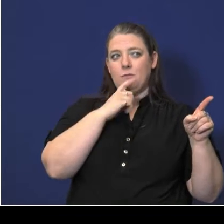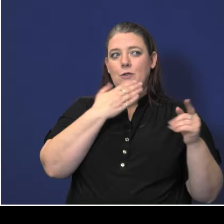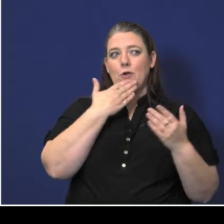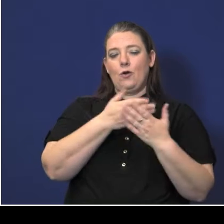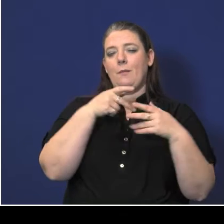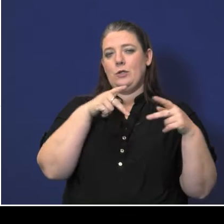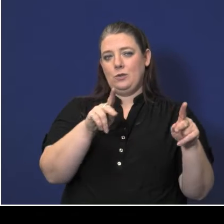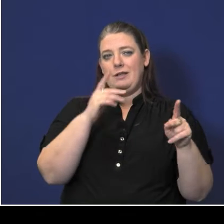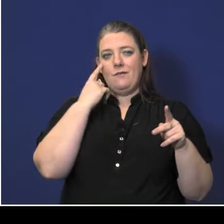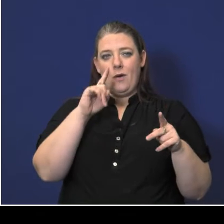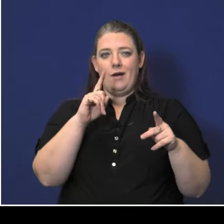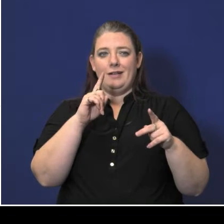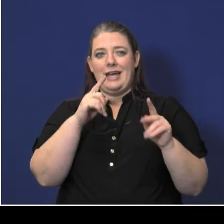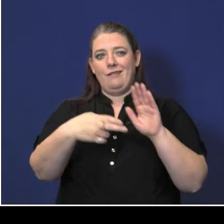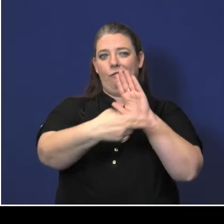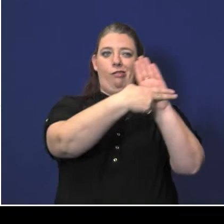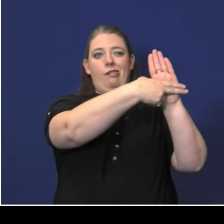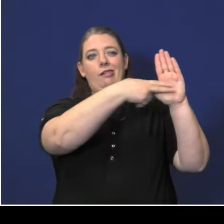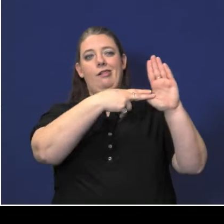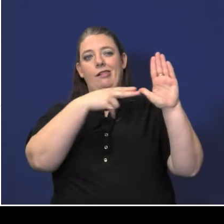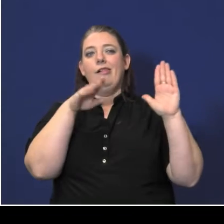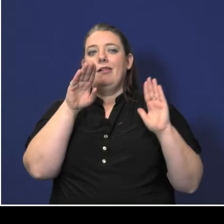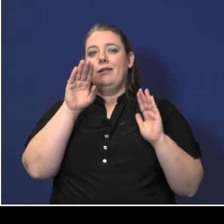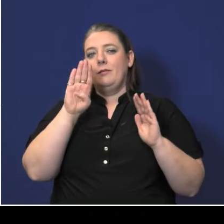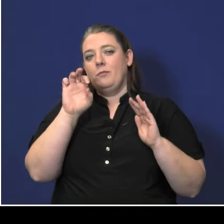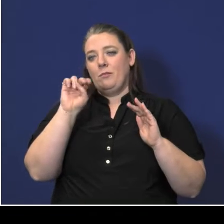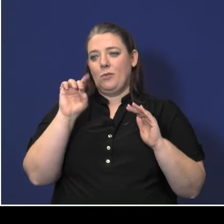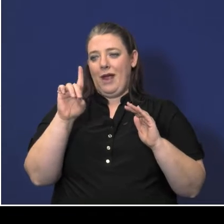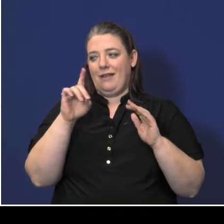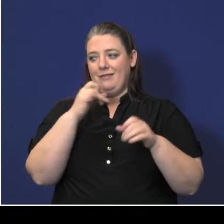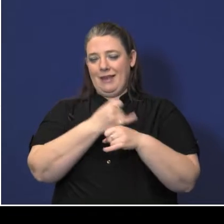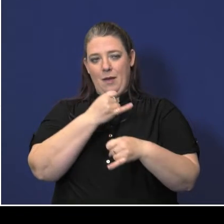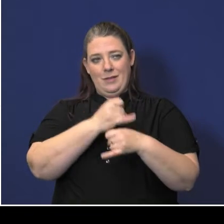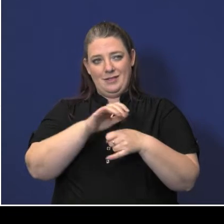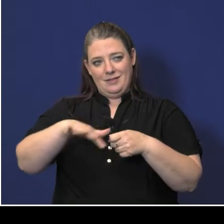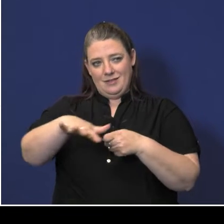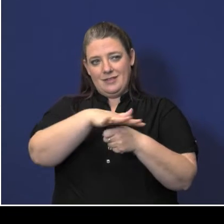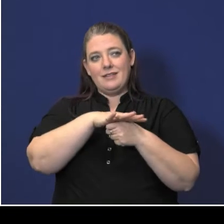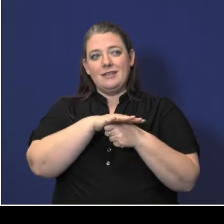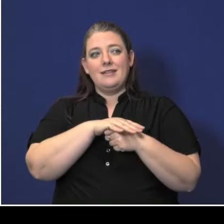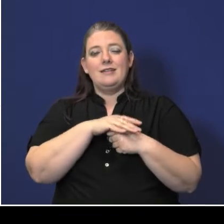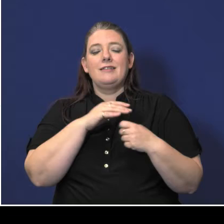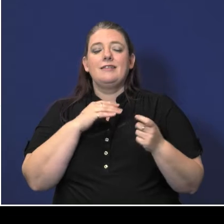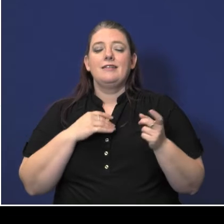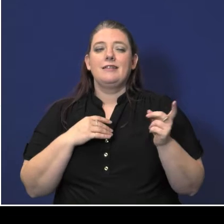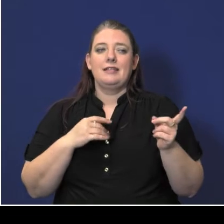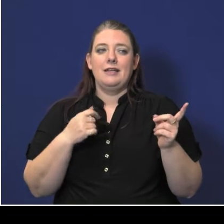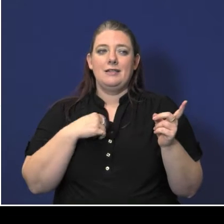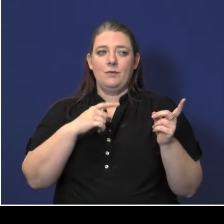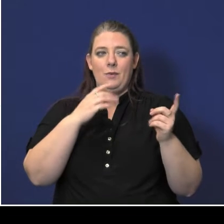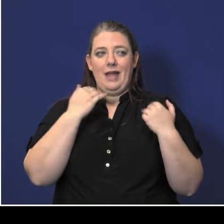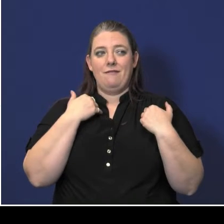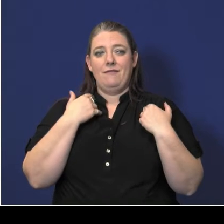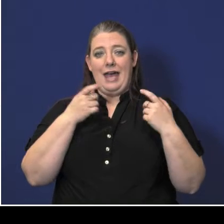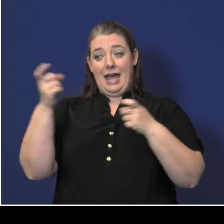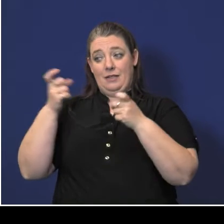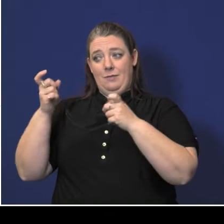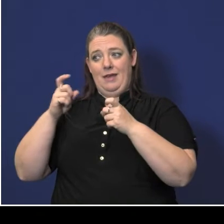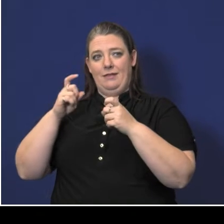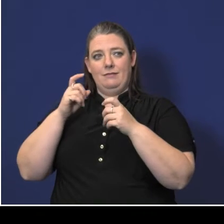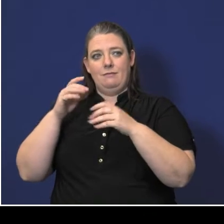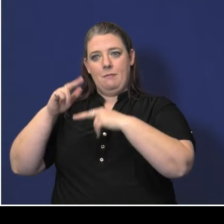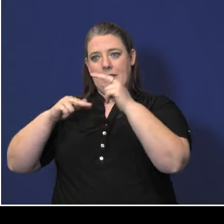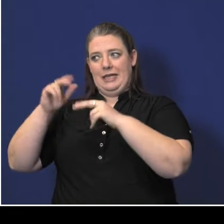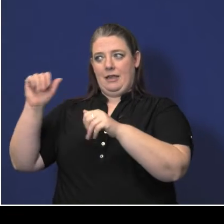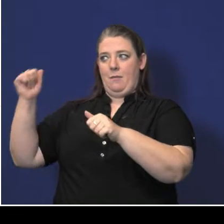for almost branding this whole campus, right? And it's branding, and the campus, as you saw, is not only, when we have the administration on the back, but we